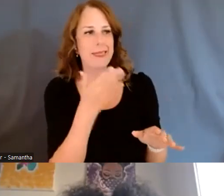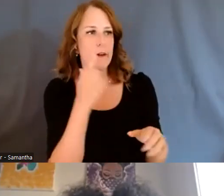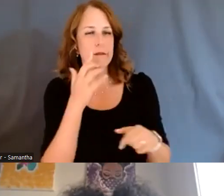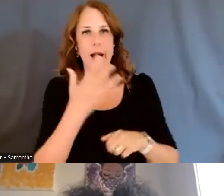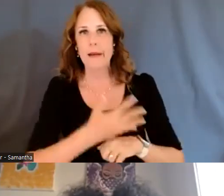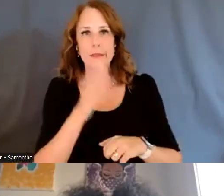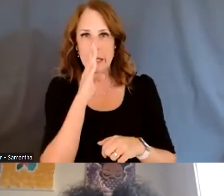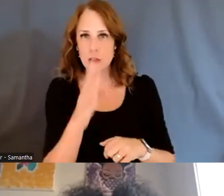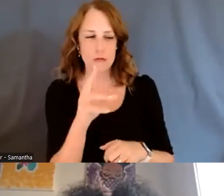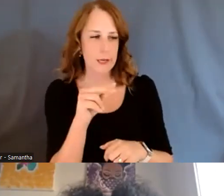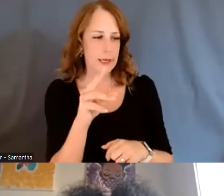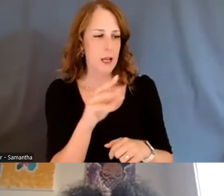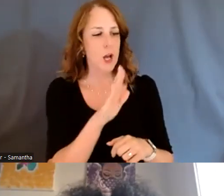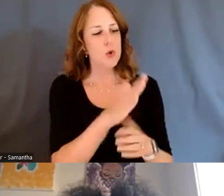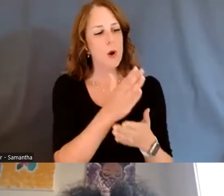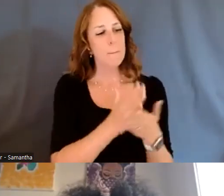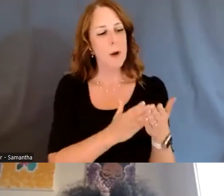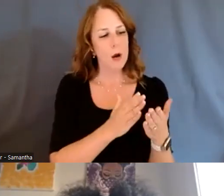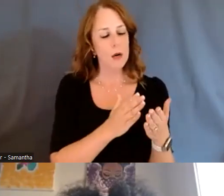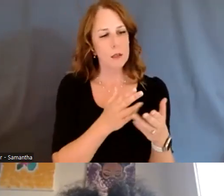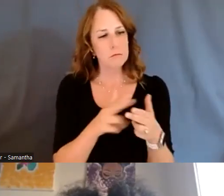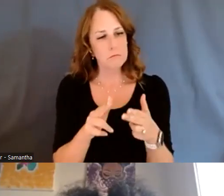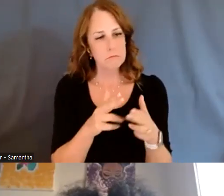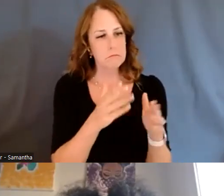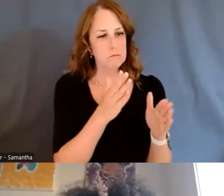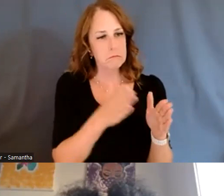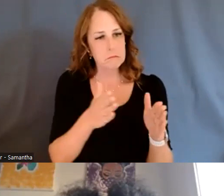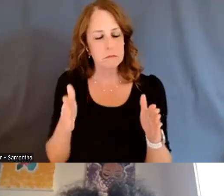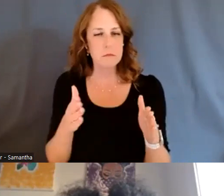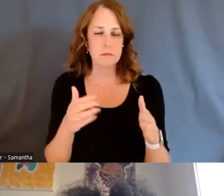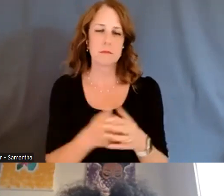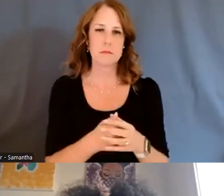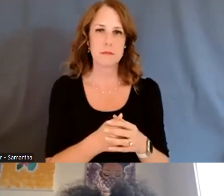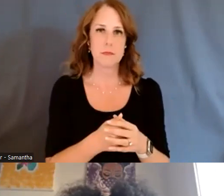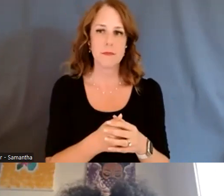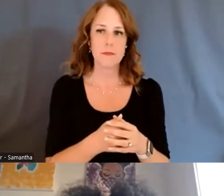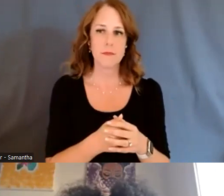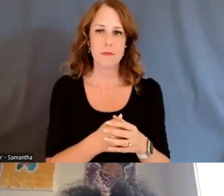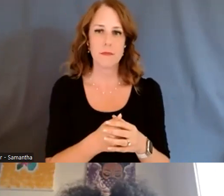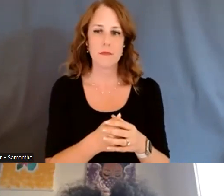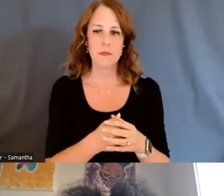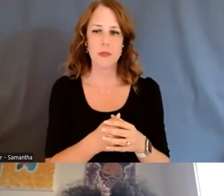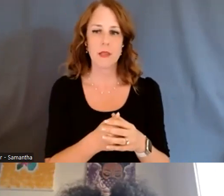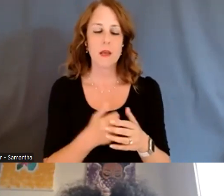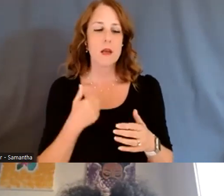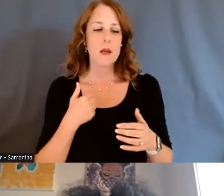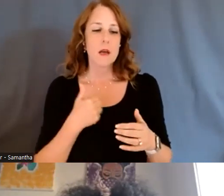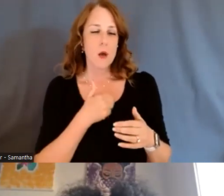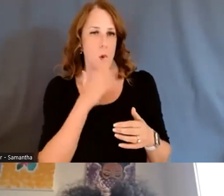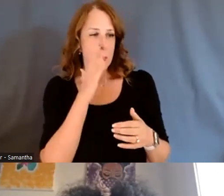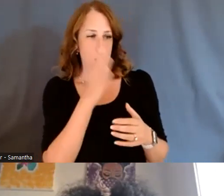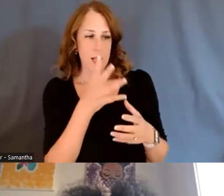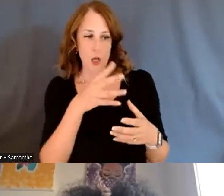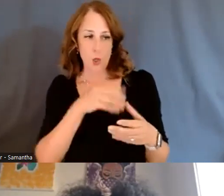that their piece is discreet, and that we will include them